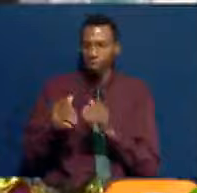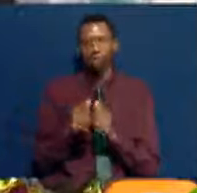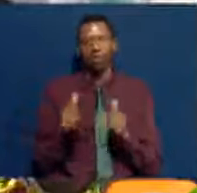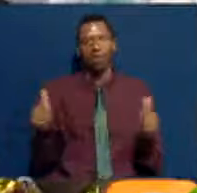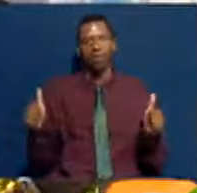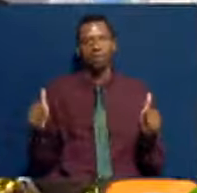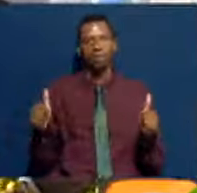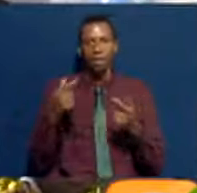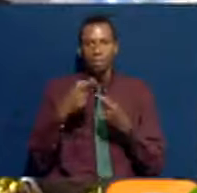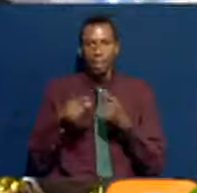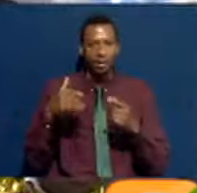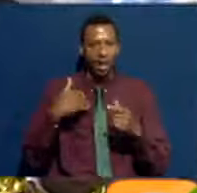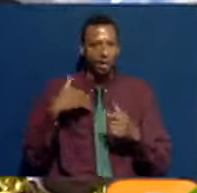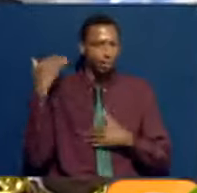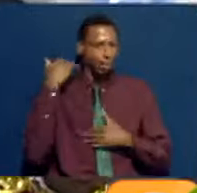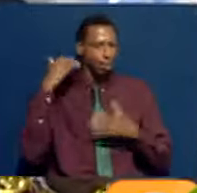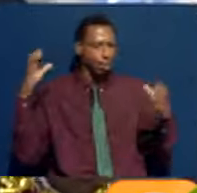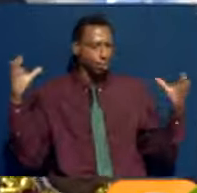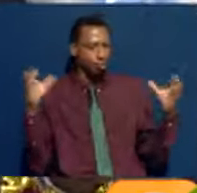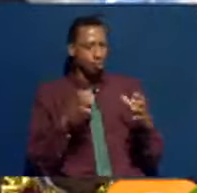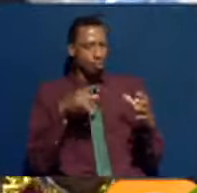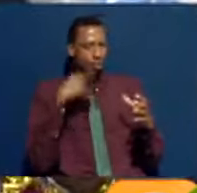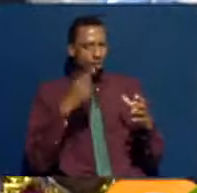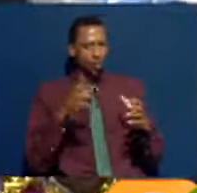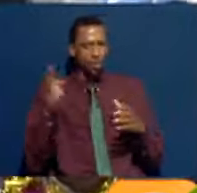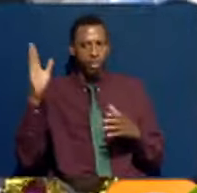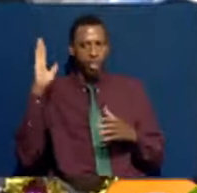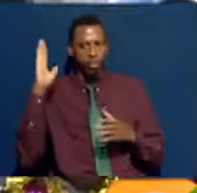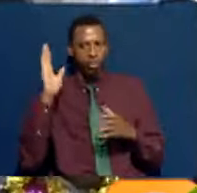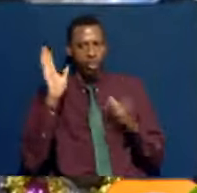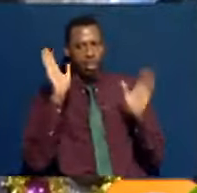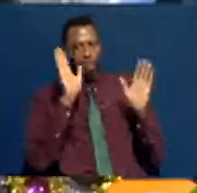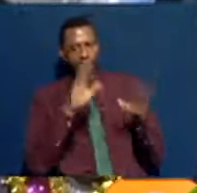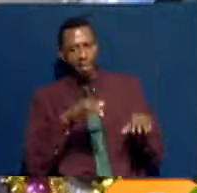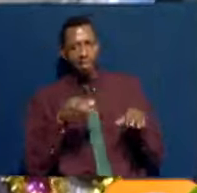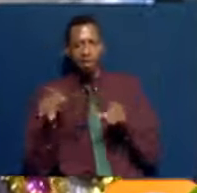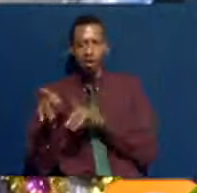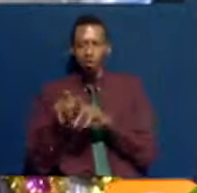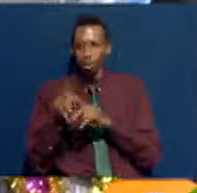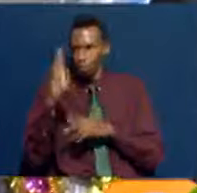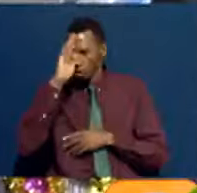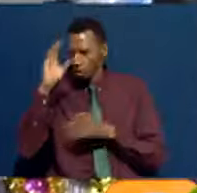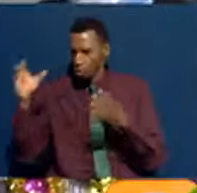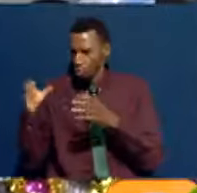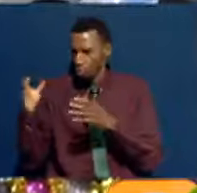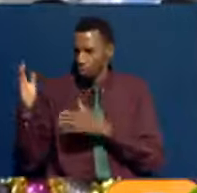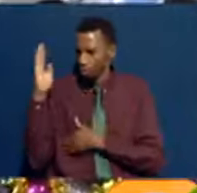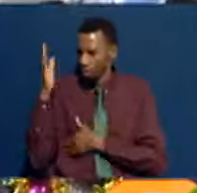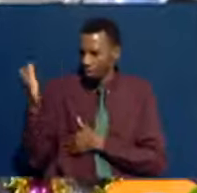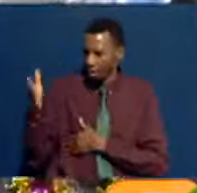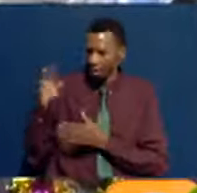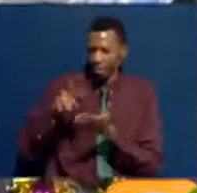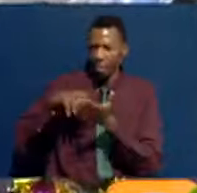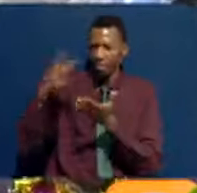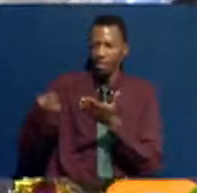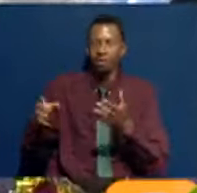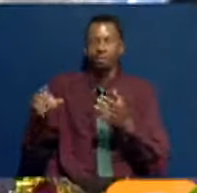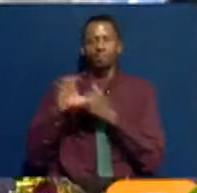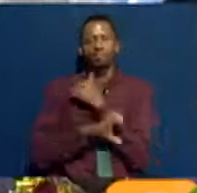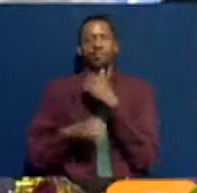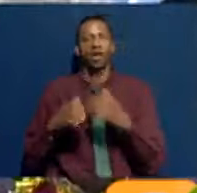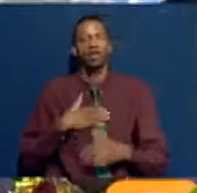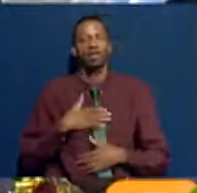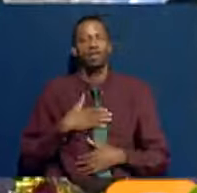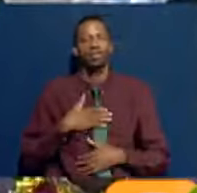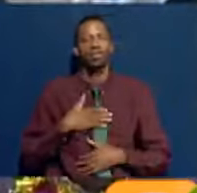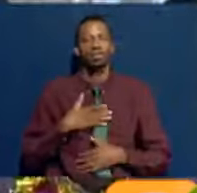ambao wanawachiliwa na security system in Sondu has failed this country. So, Professor Kindiki, kabla hata ya